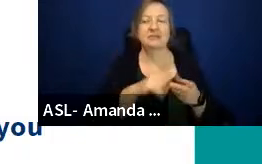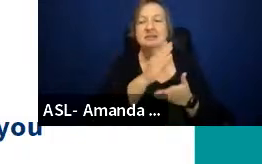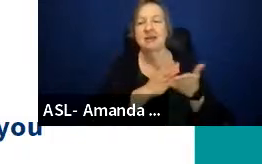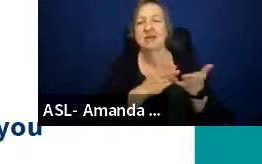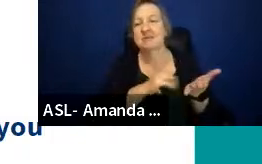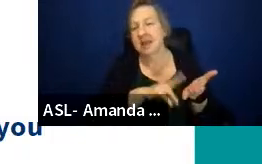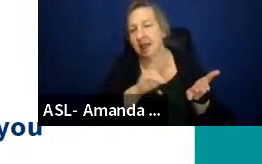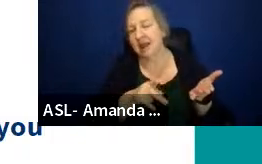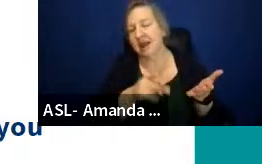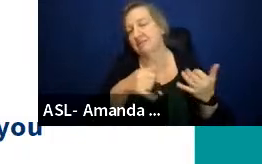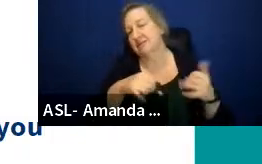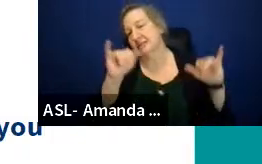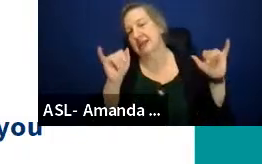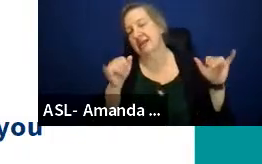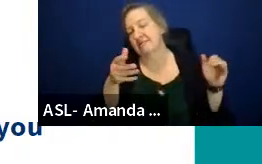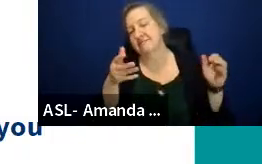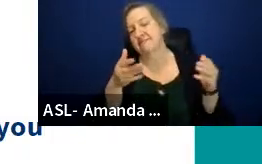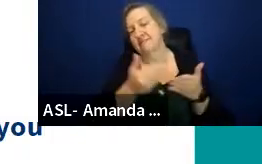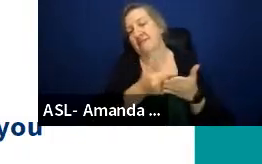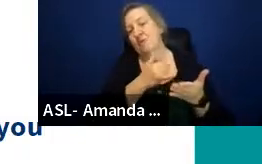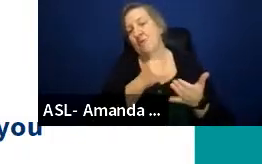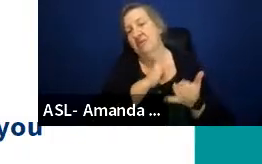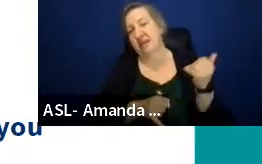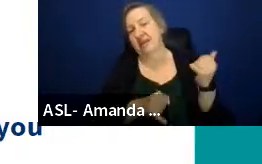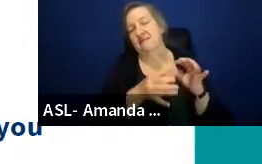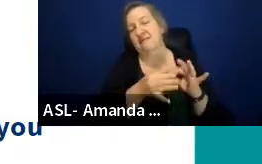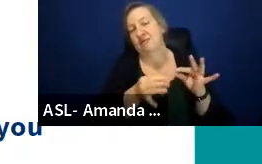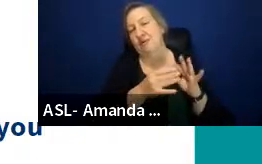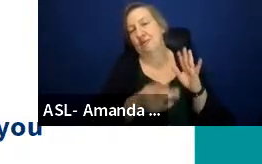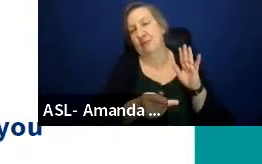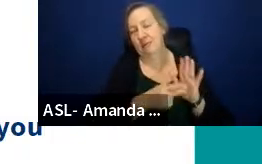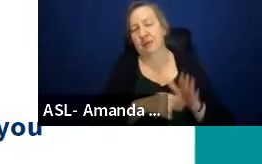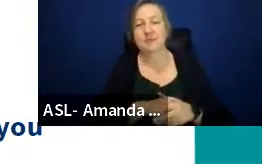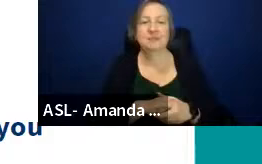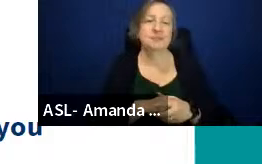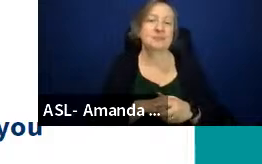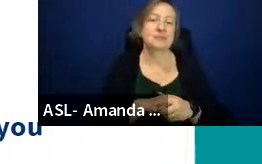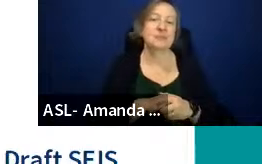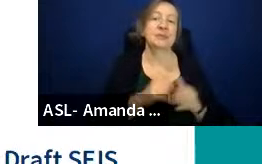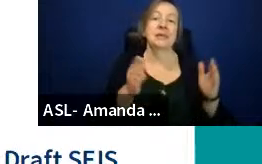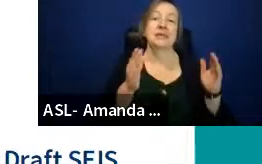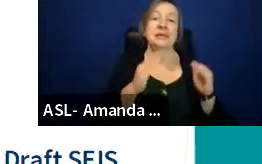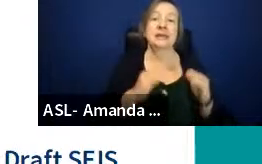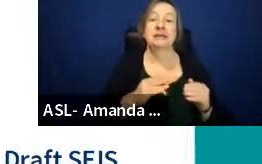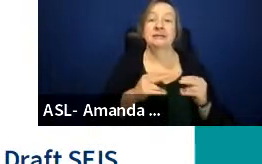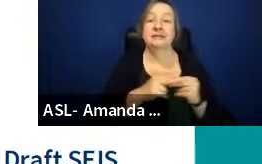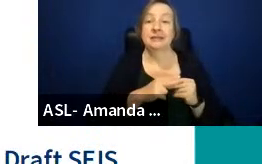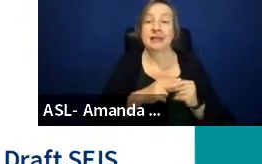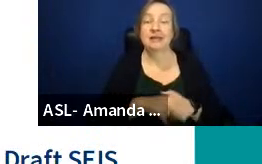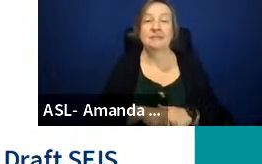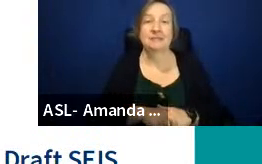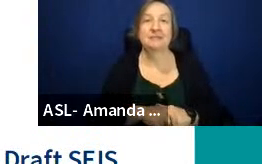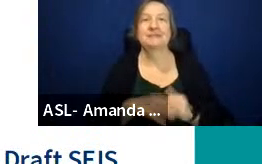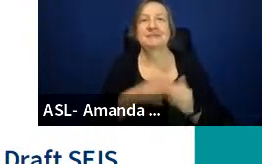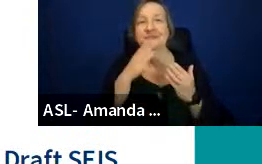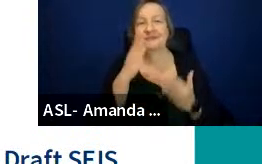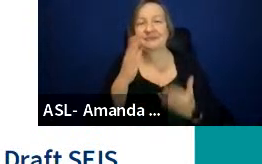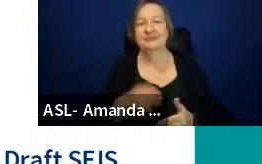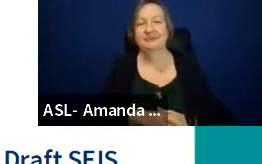to still do before the end of the comment period. May I get the next slide, please? Thank